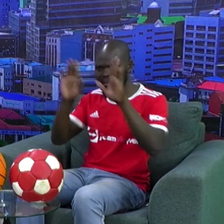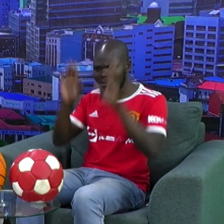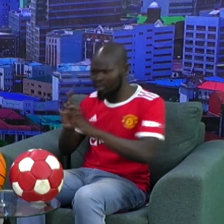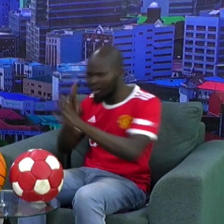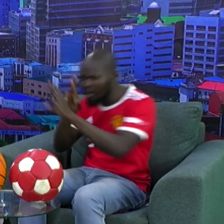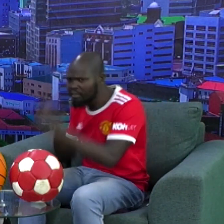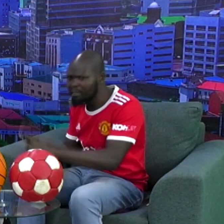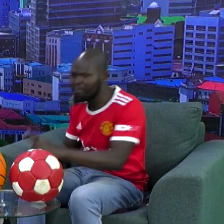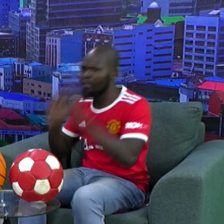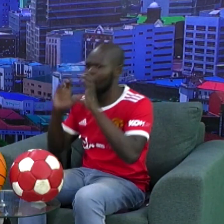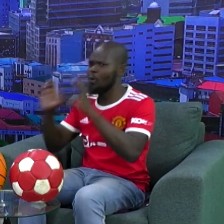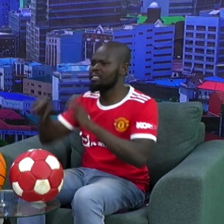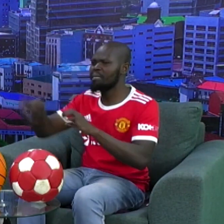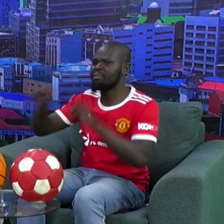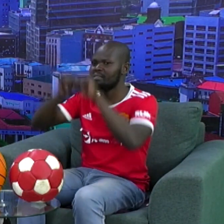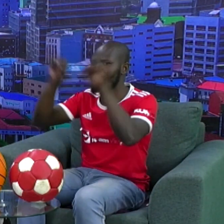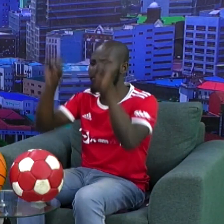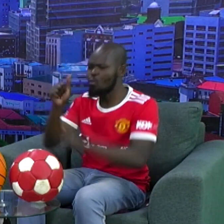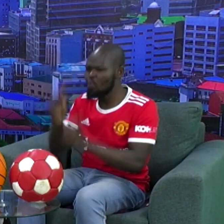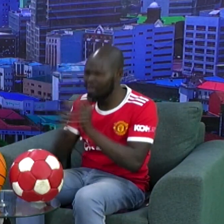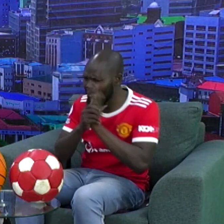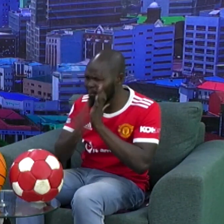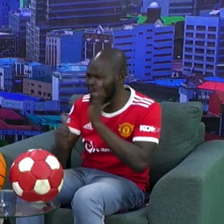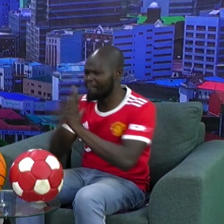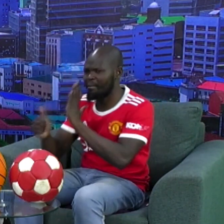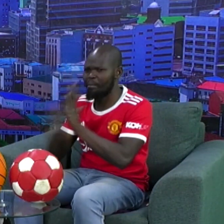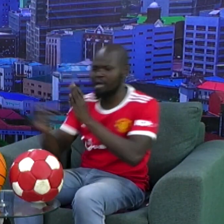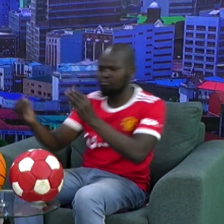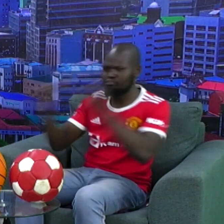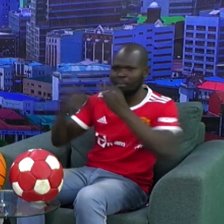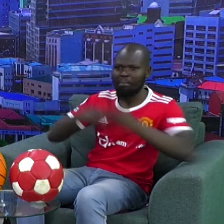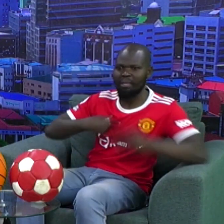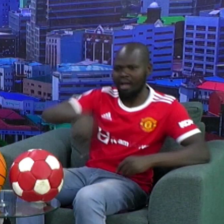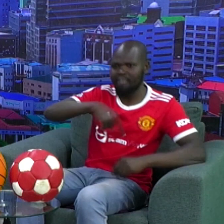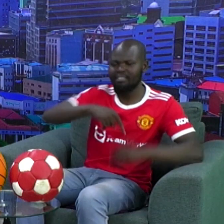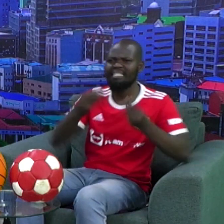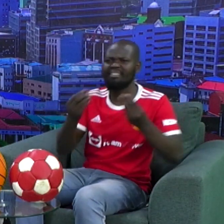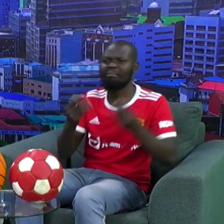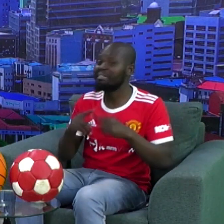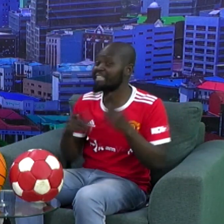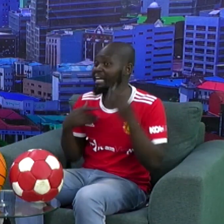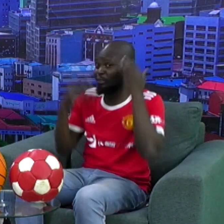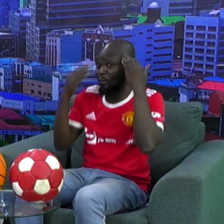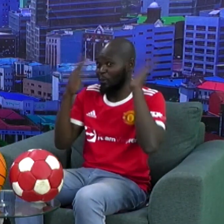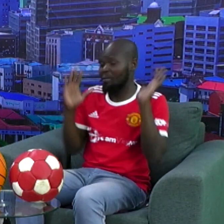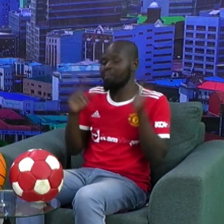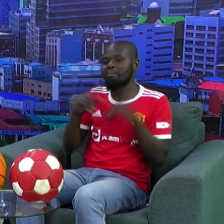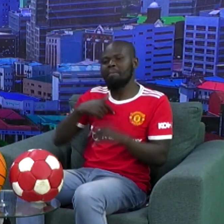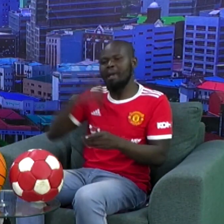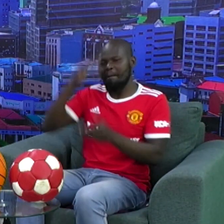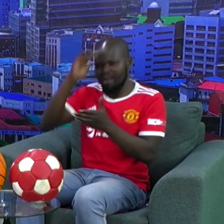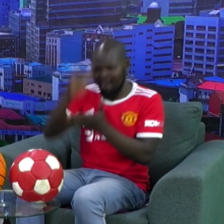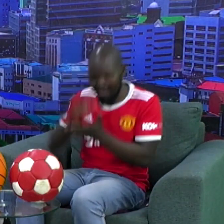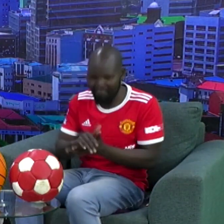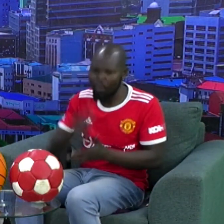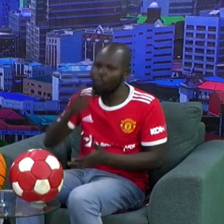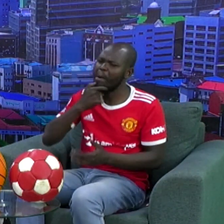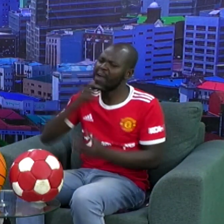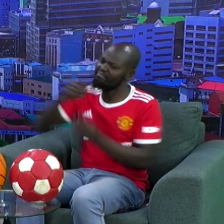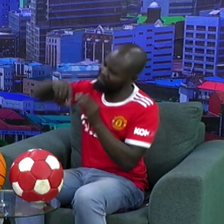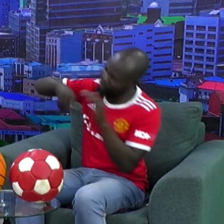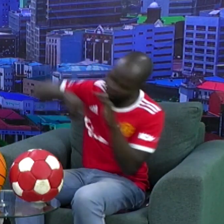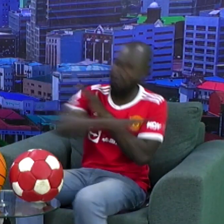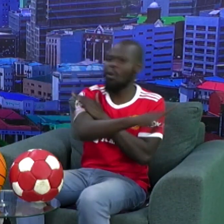So they need to look on where the good things and the bad things, so that they can air out all those things.